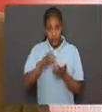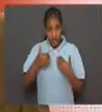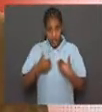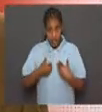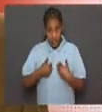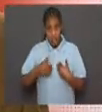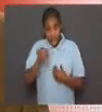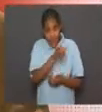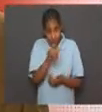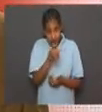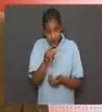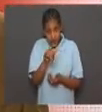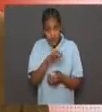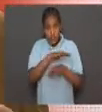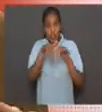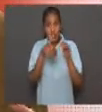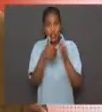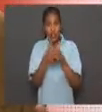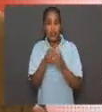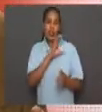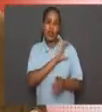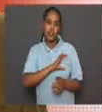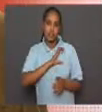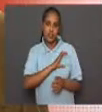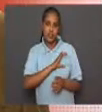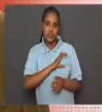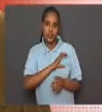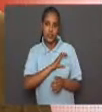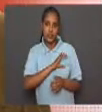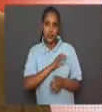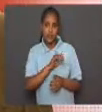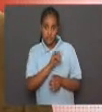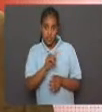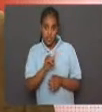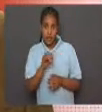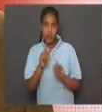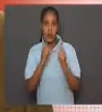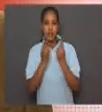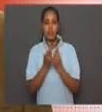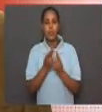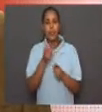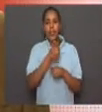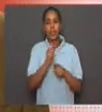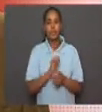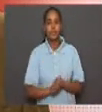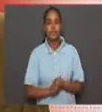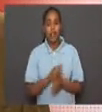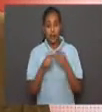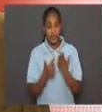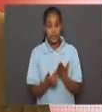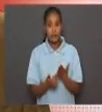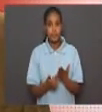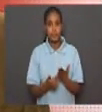have the same general characteristics as their parent metals.